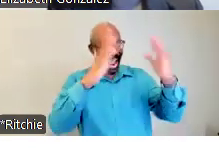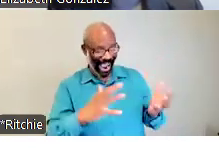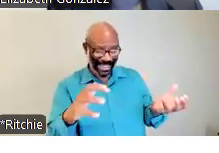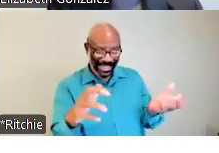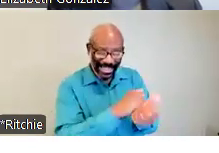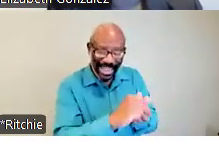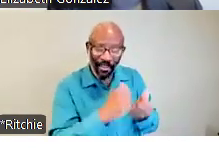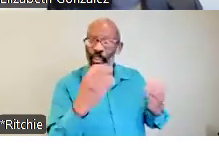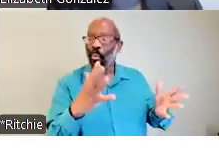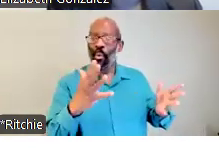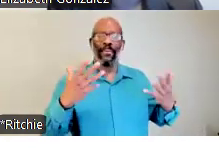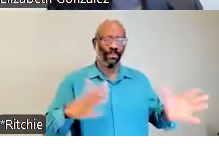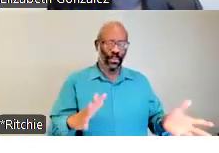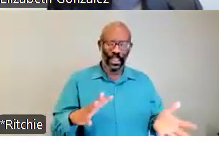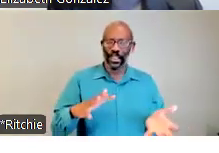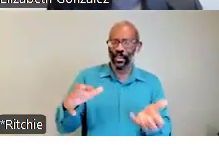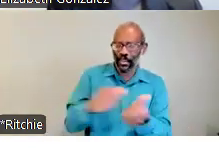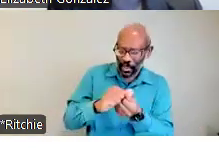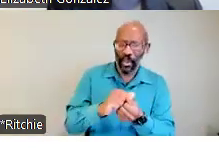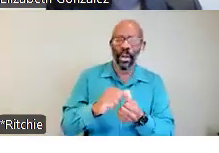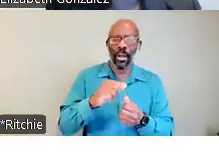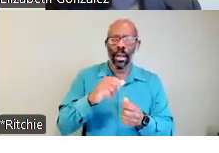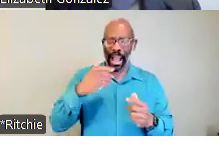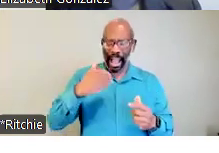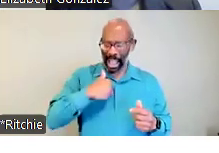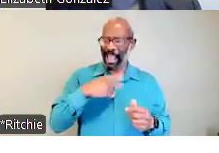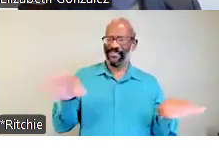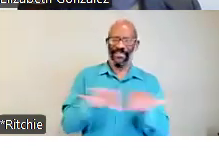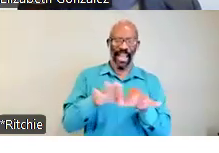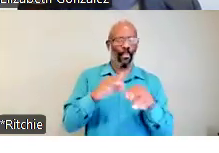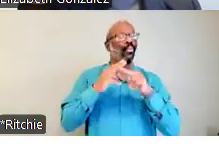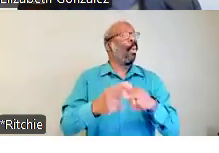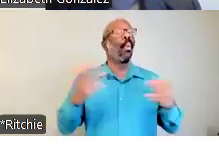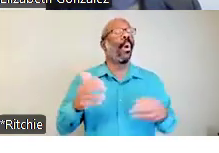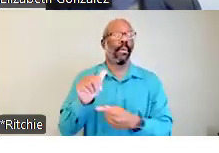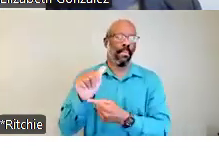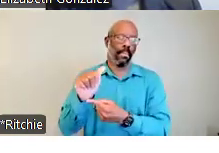assets that you might lose if you file a bankruptcy.